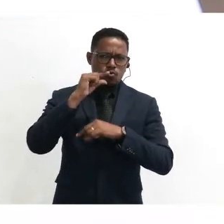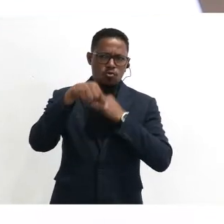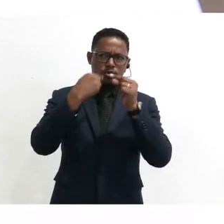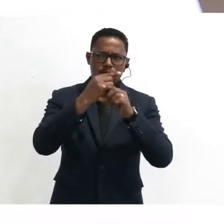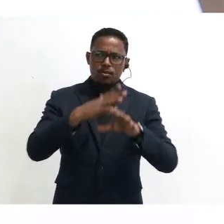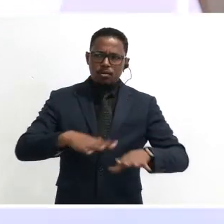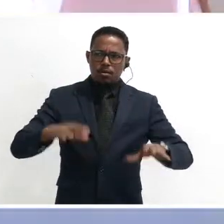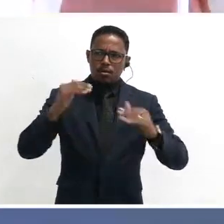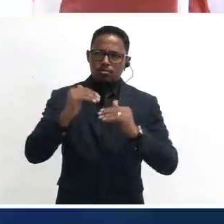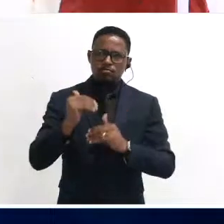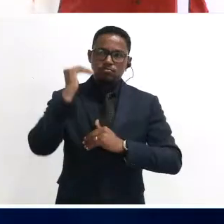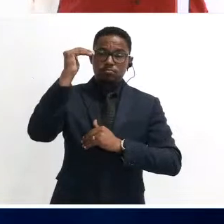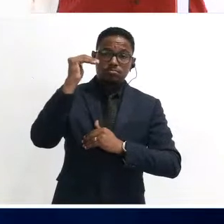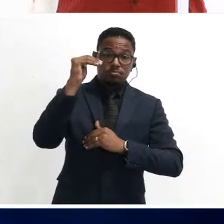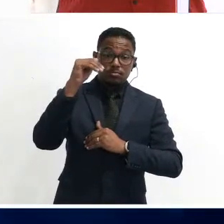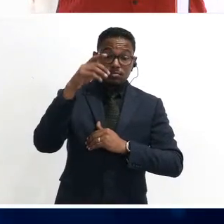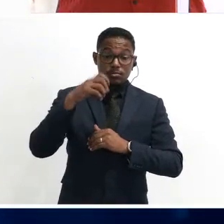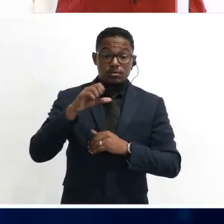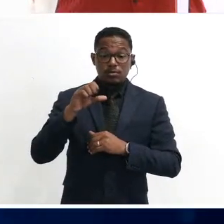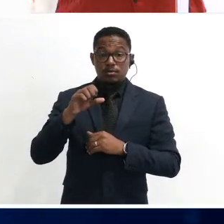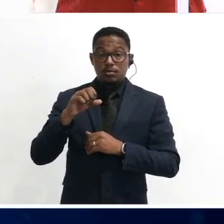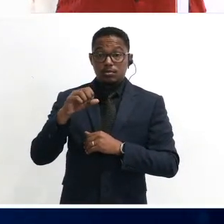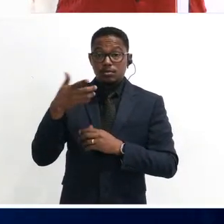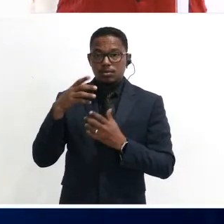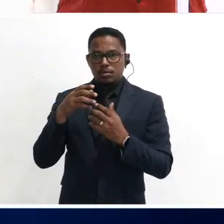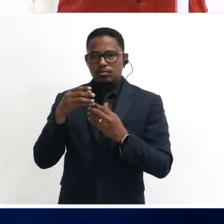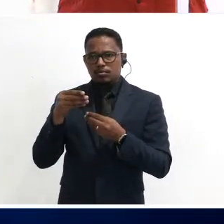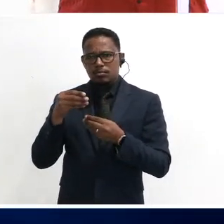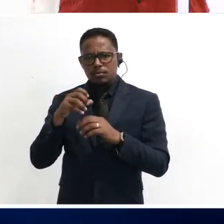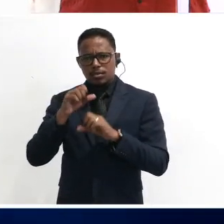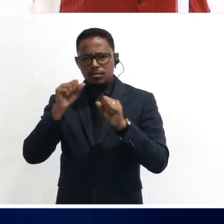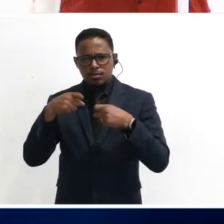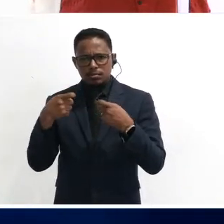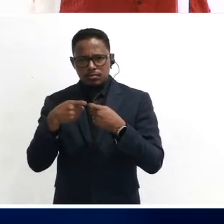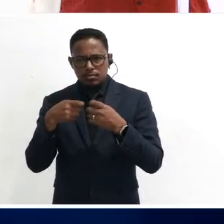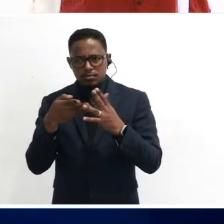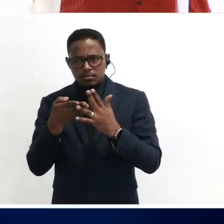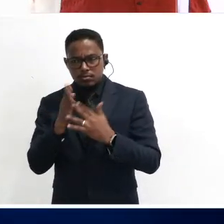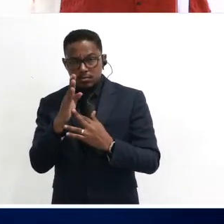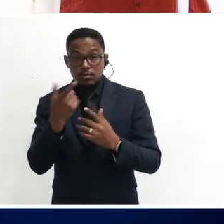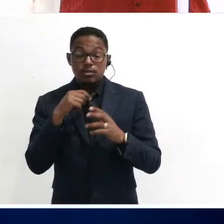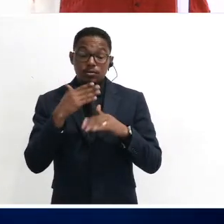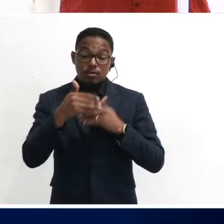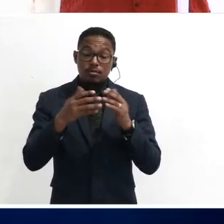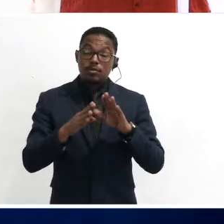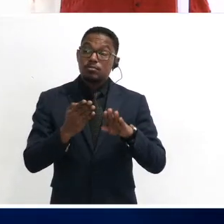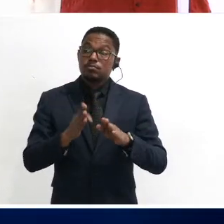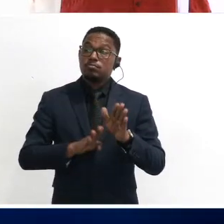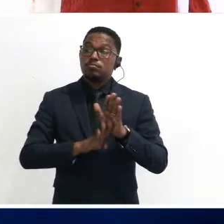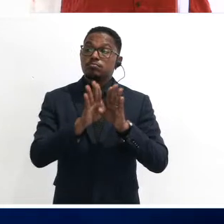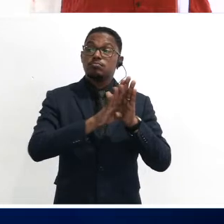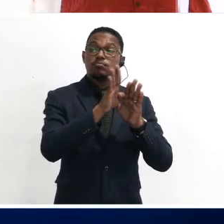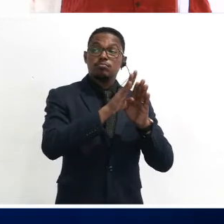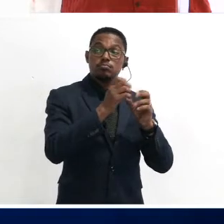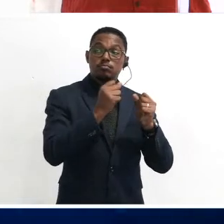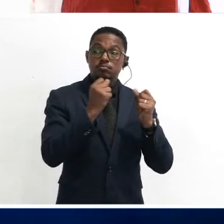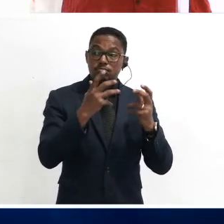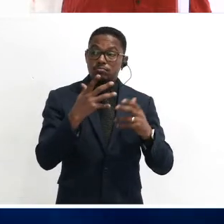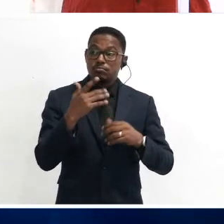$500 billion, I guess, and growing at a decent pace, about 9% per